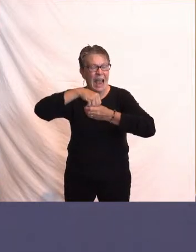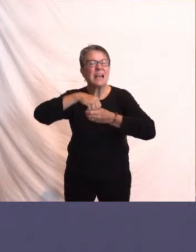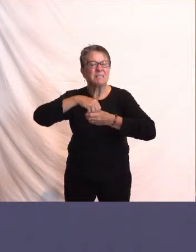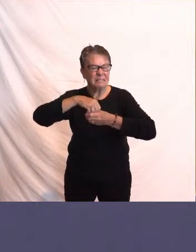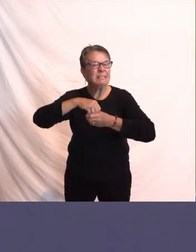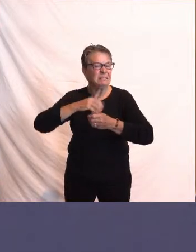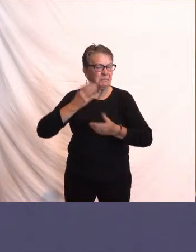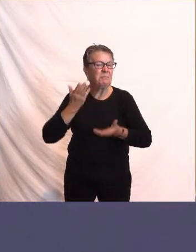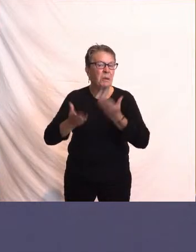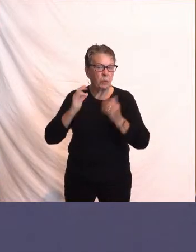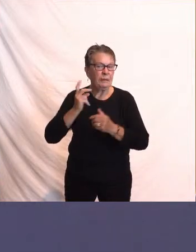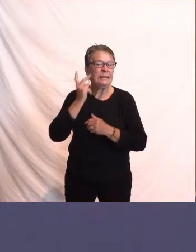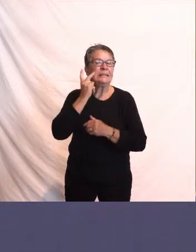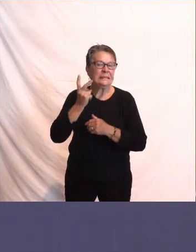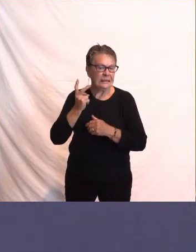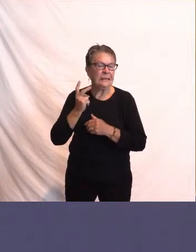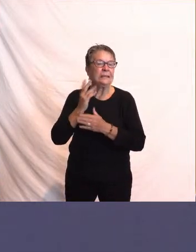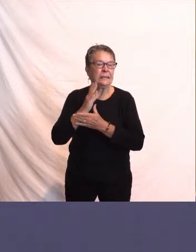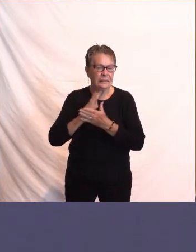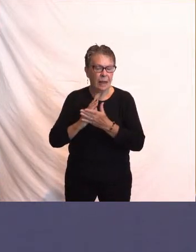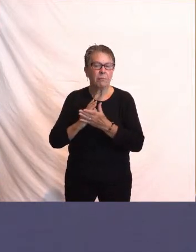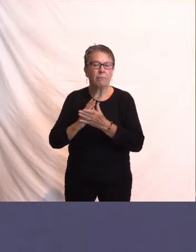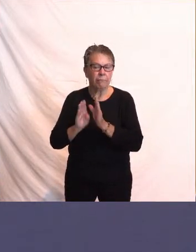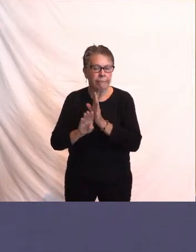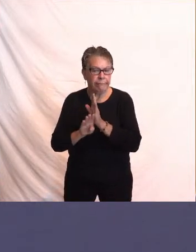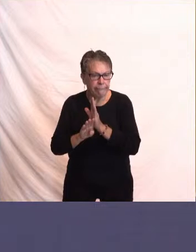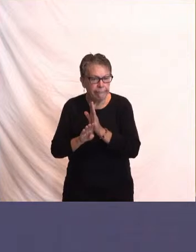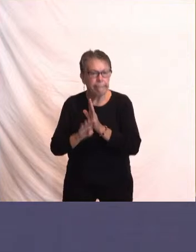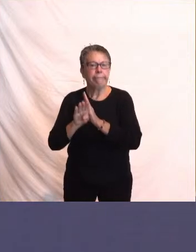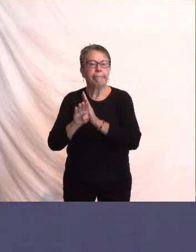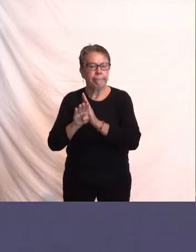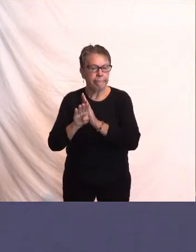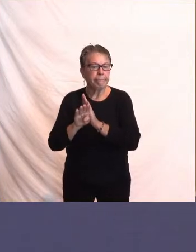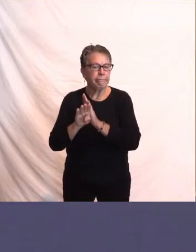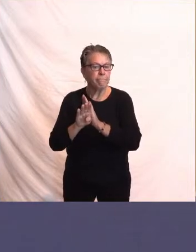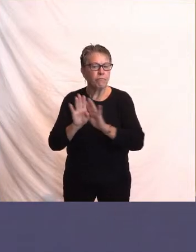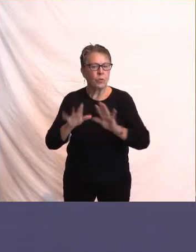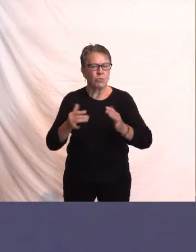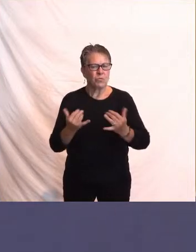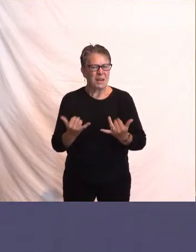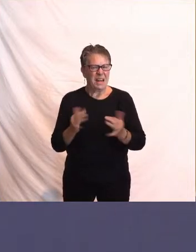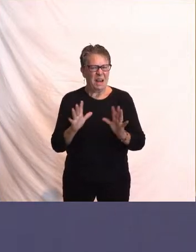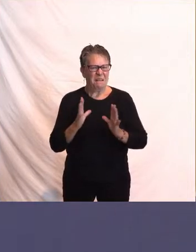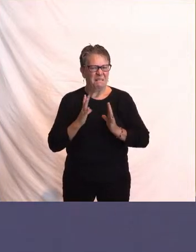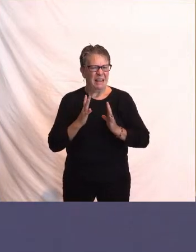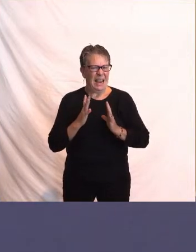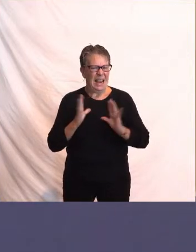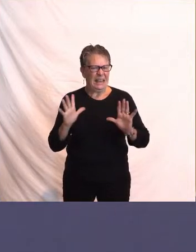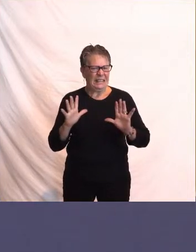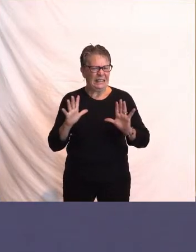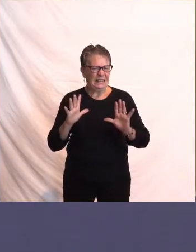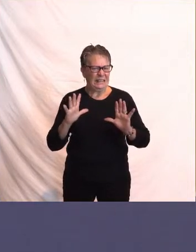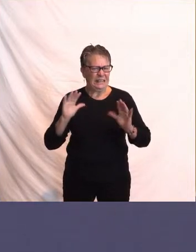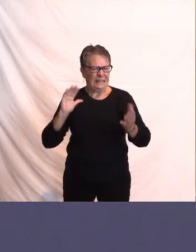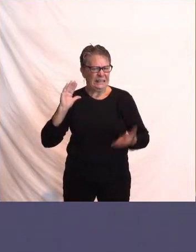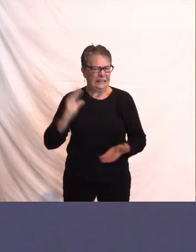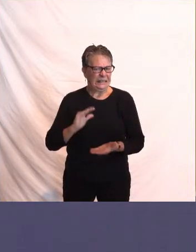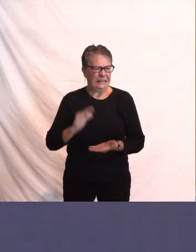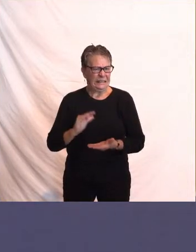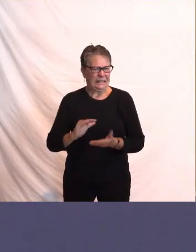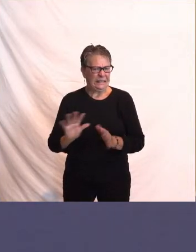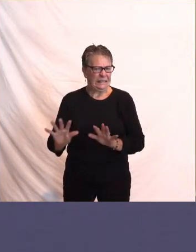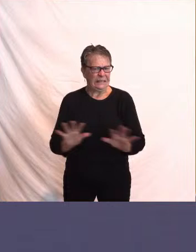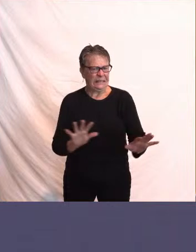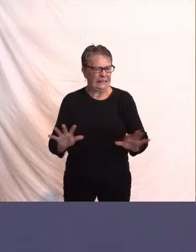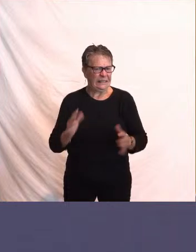Getting to 70 is, which by the way, we announced in December, and it was a Herculean effort, and we got there. I think you